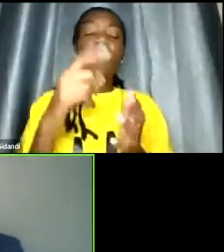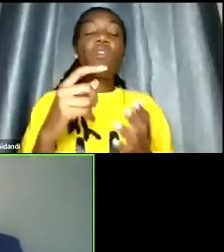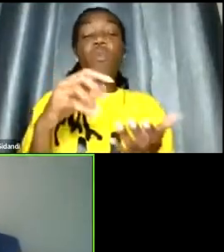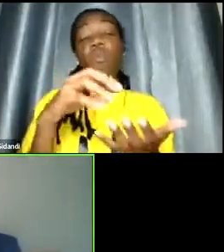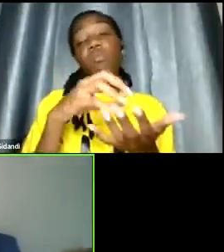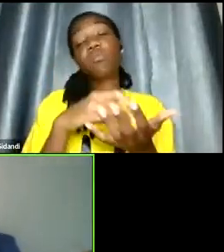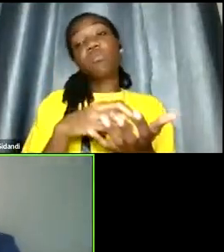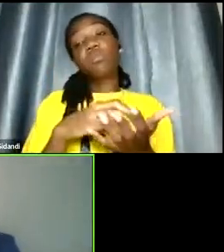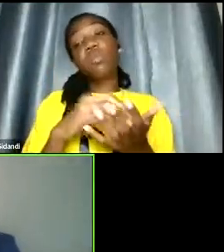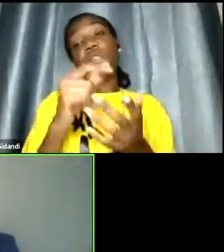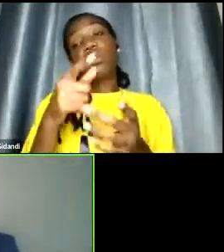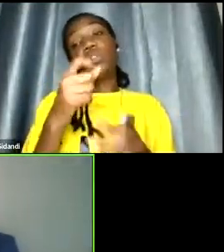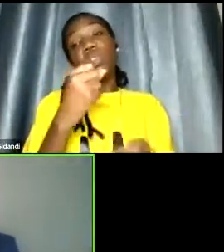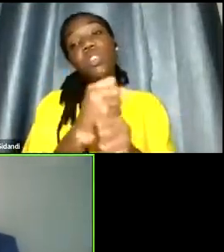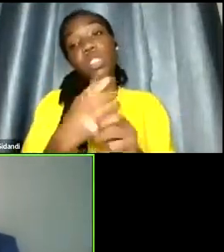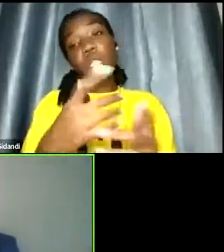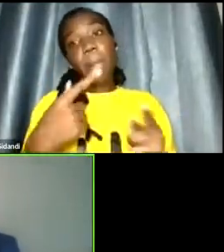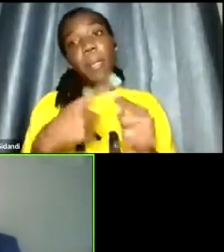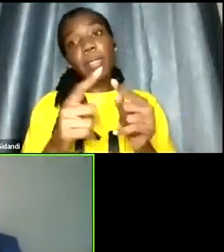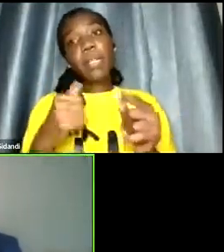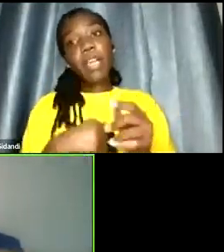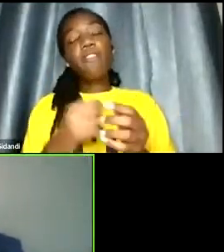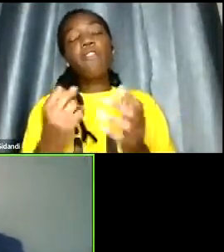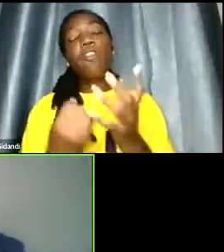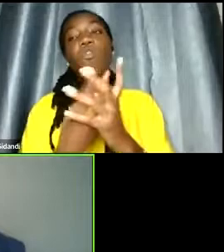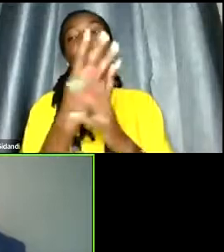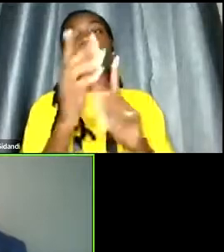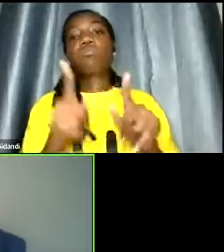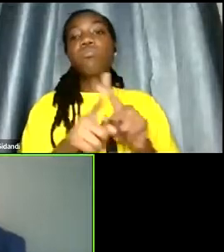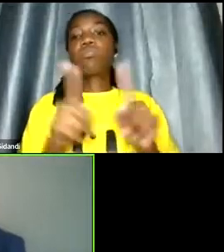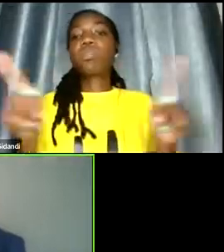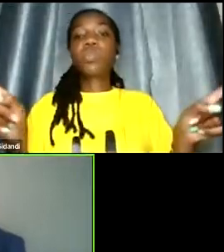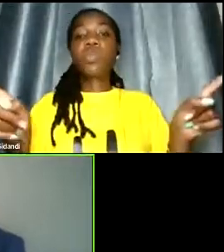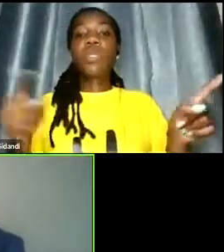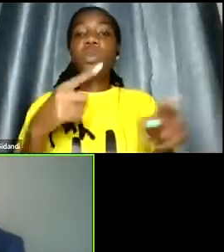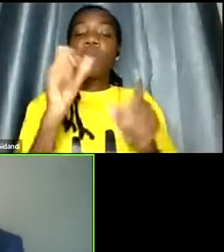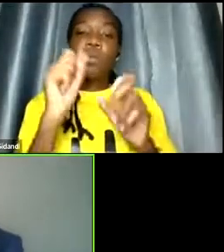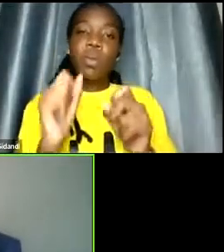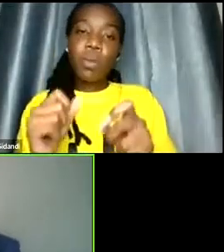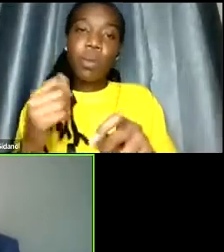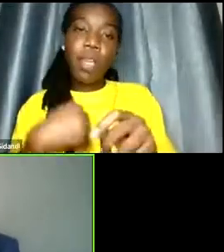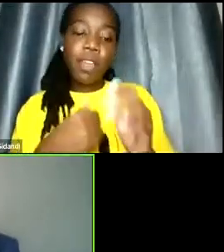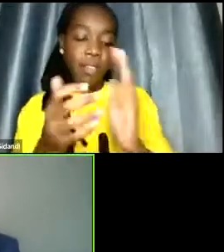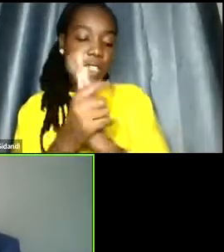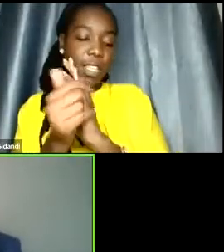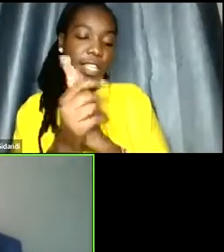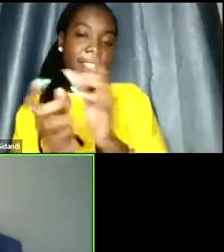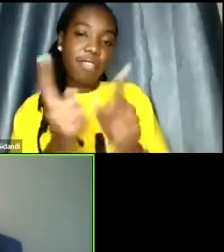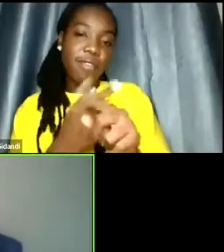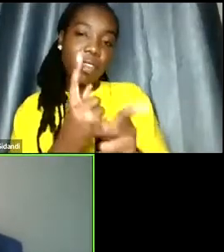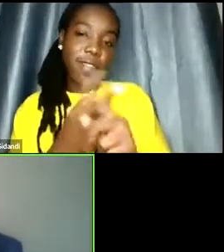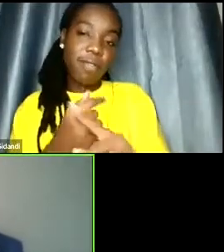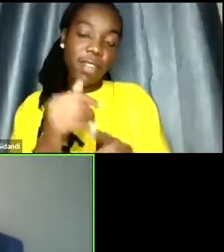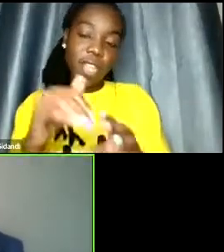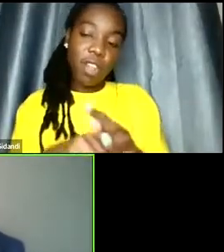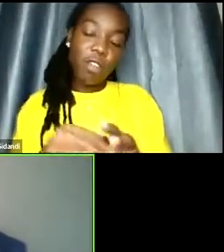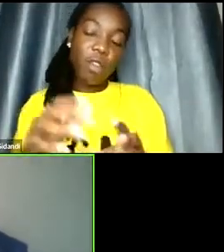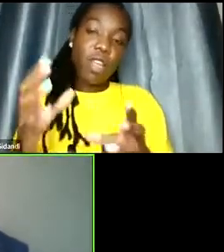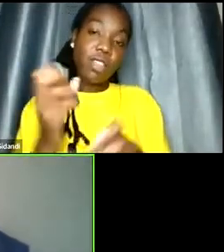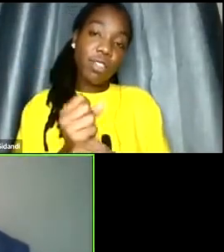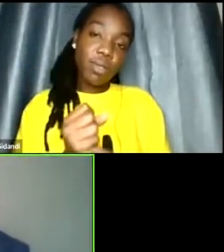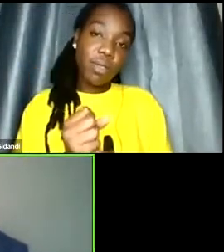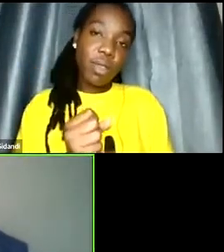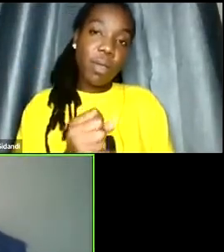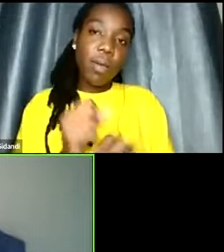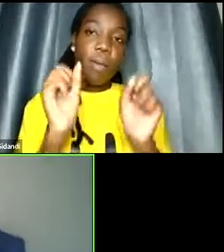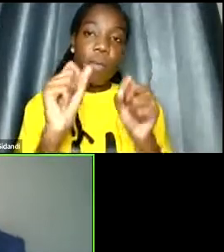there could be positions of horizontal growth. You could become multi-skilled, multifunctional across the organization. You could also be